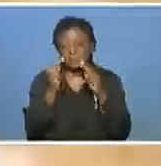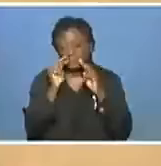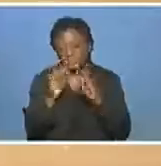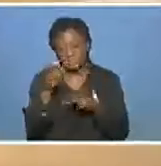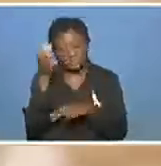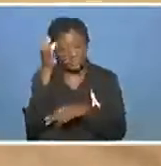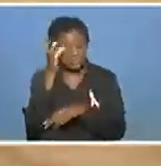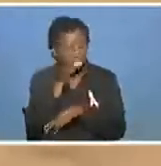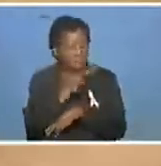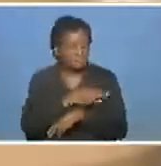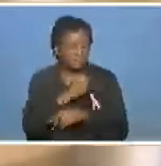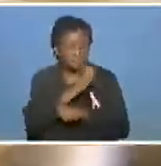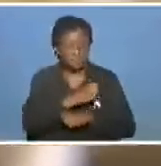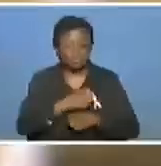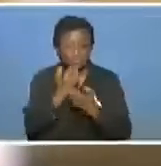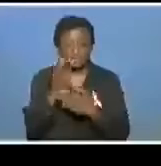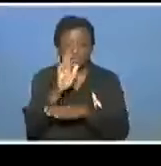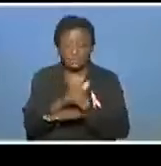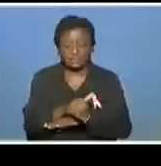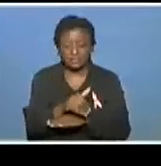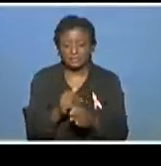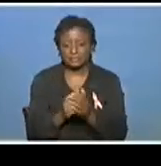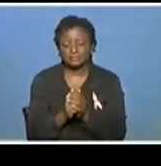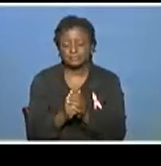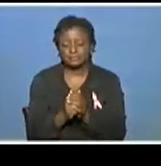Charles Fisher. Enjoy the rest of your evening.